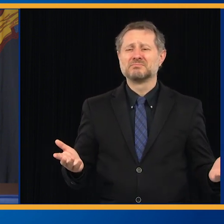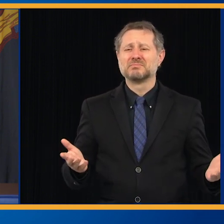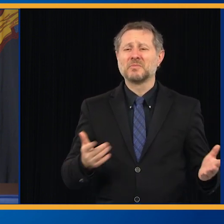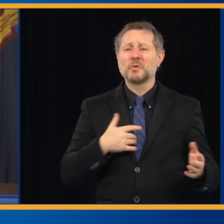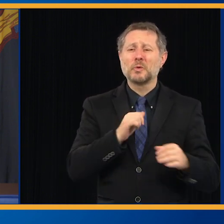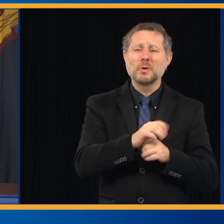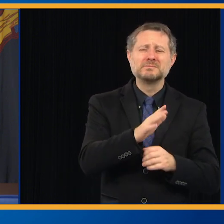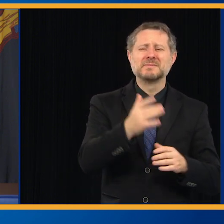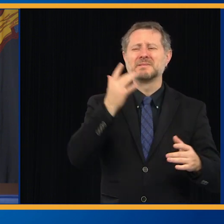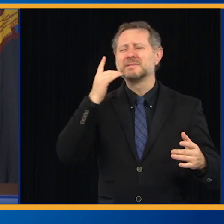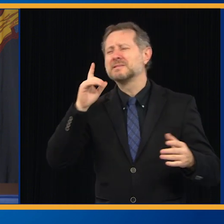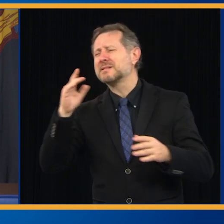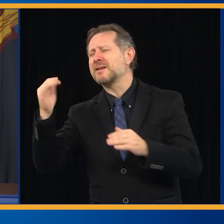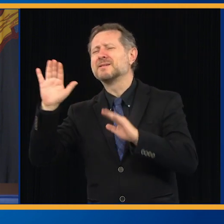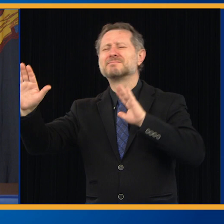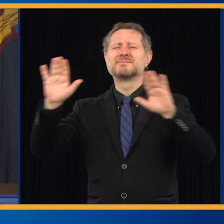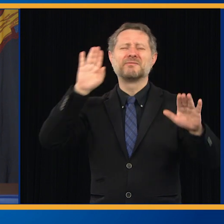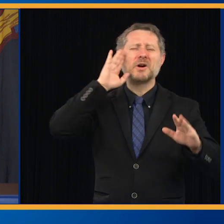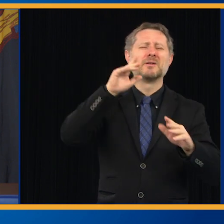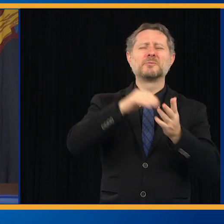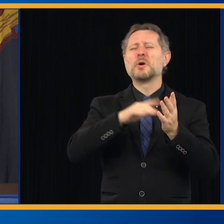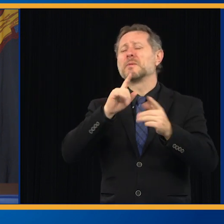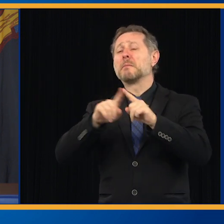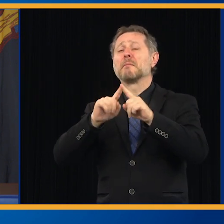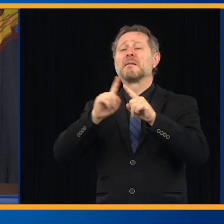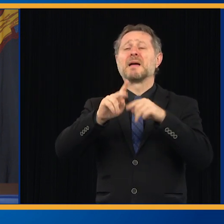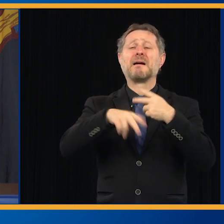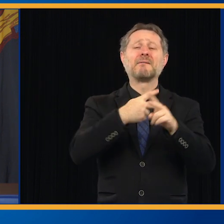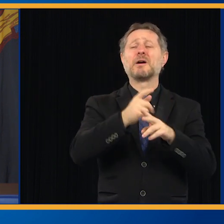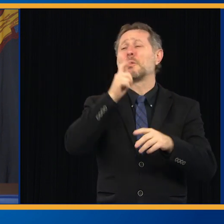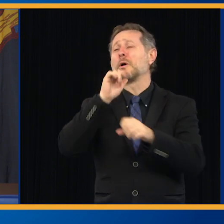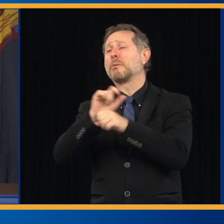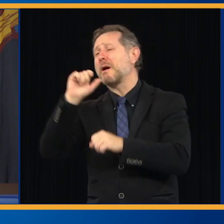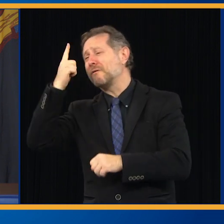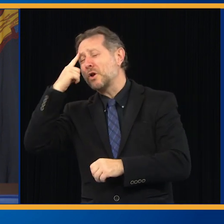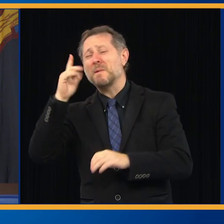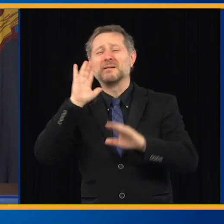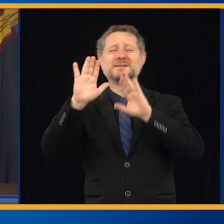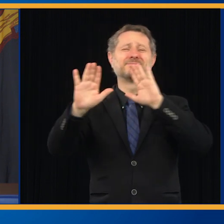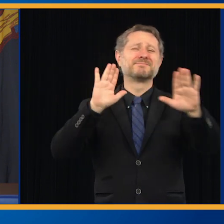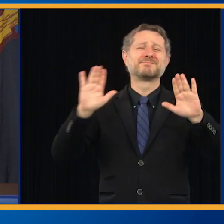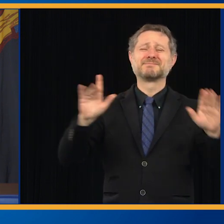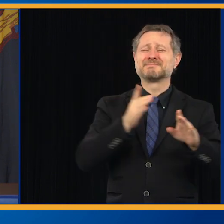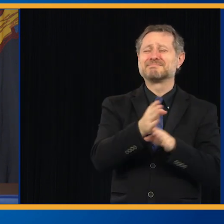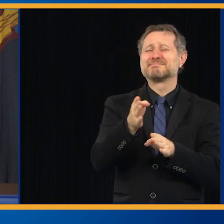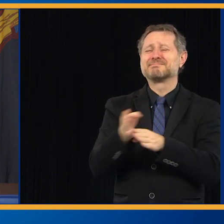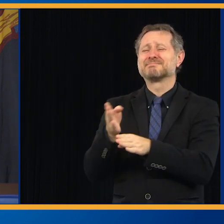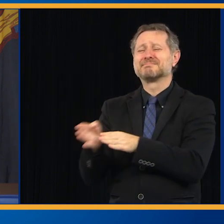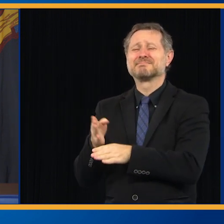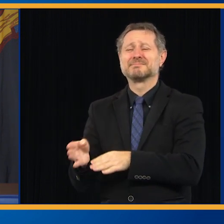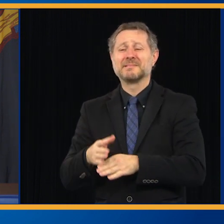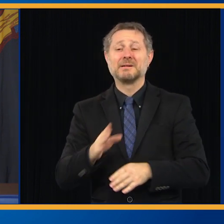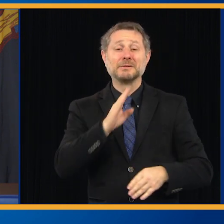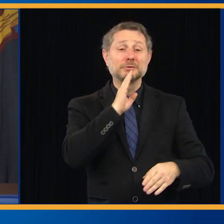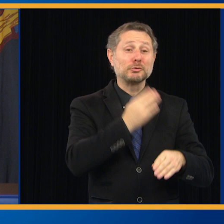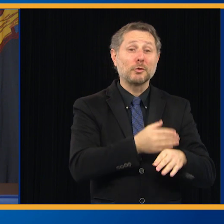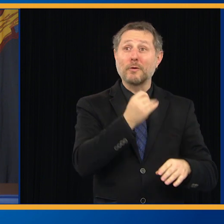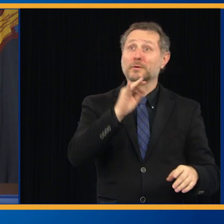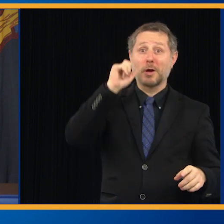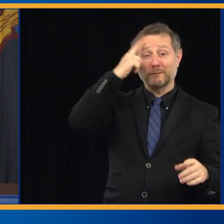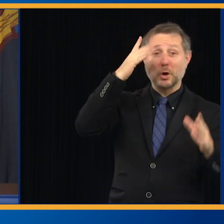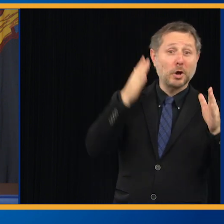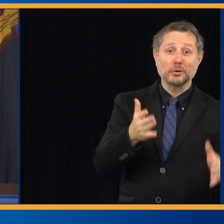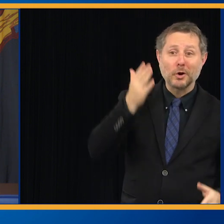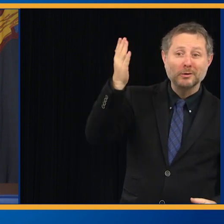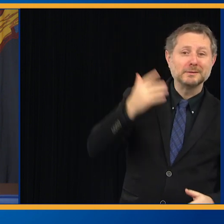healthcare worker, a public employee, a daughter of a governor, a son.